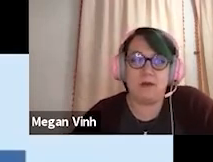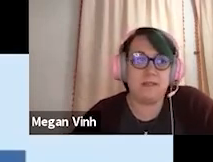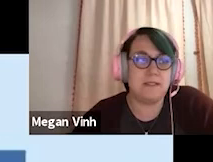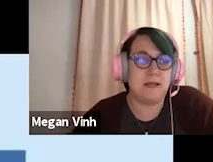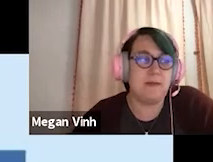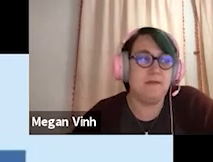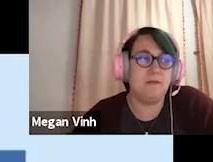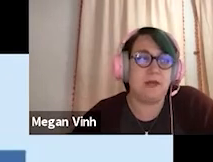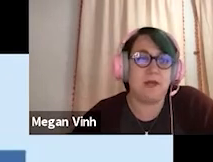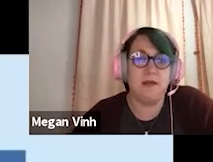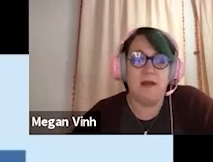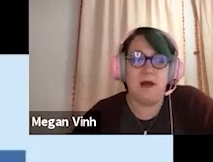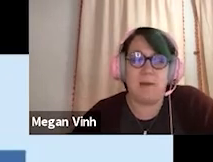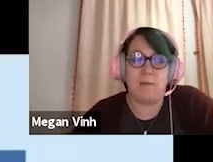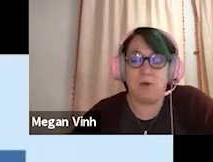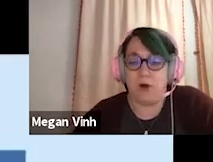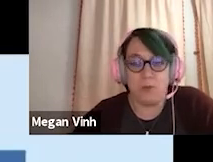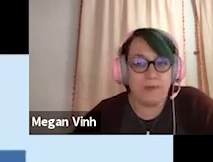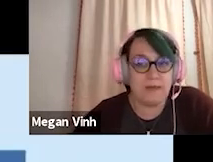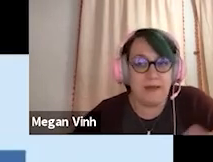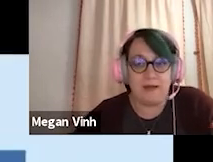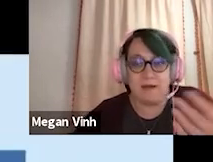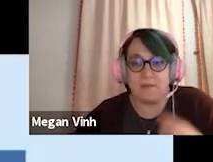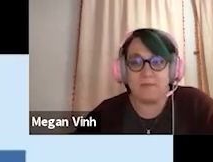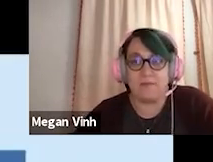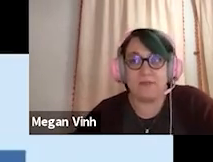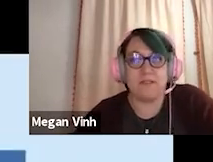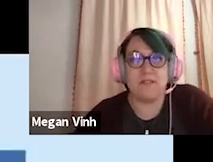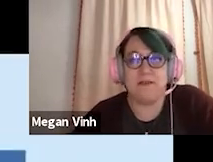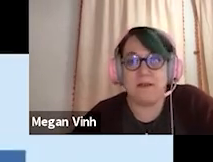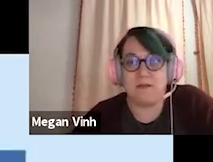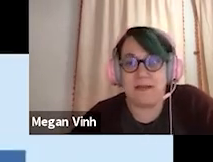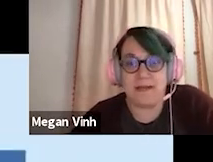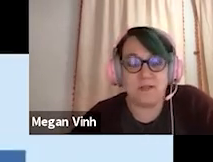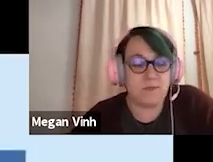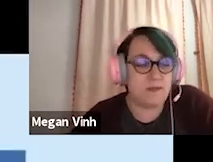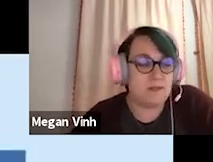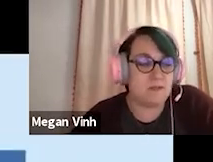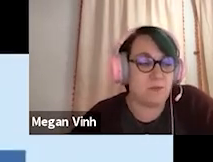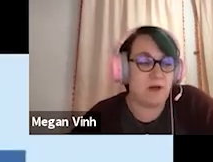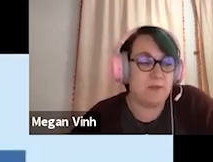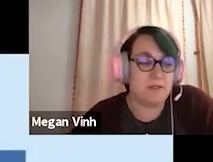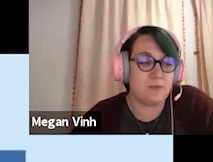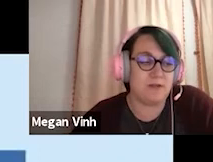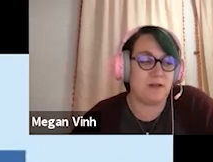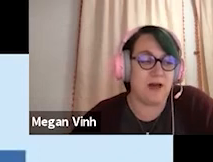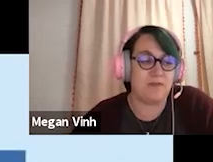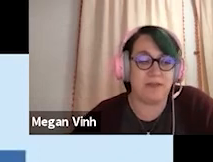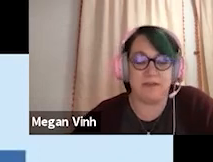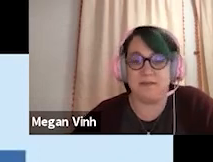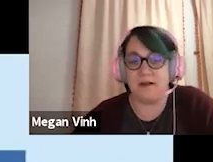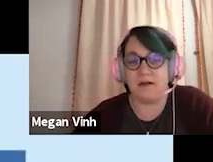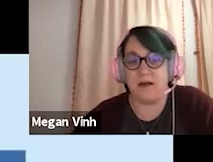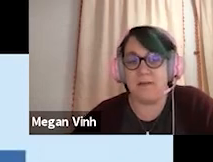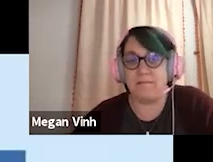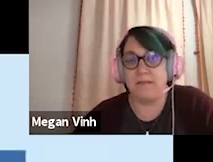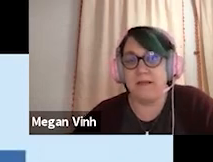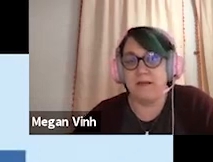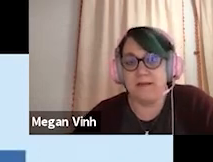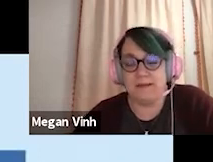working on STEMIE, so that we're hoping that folks listening that you'll connect with us as well, because we have a lot of things that